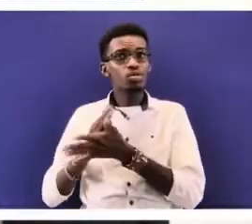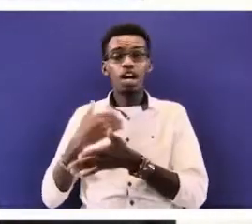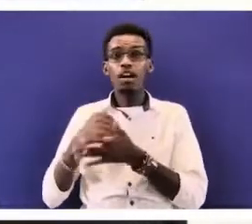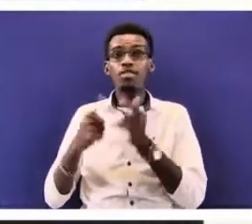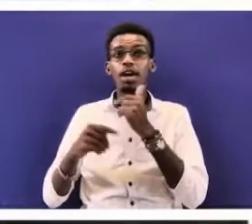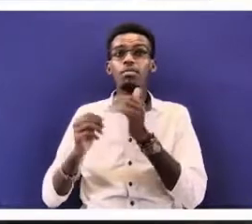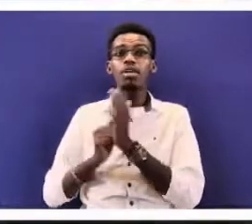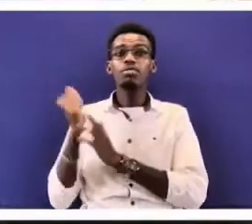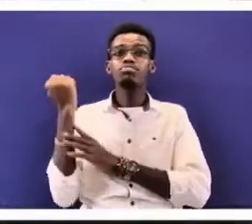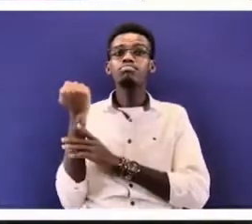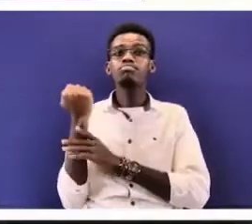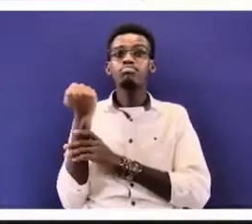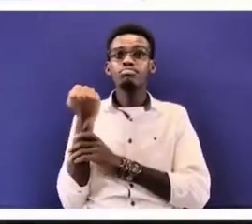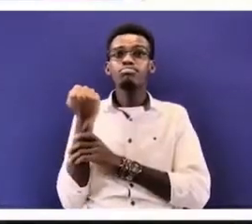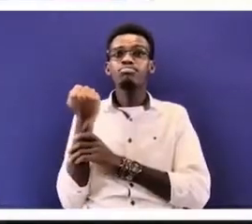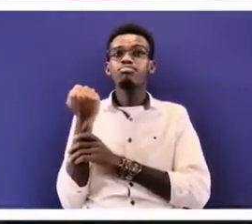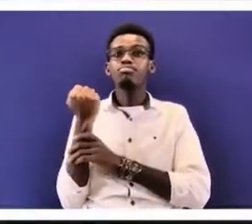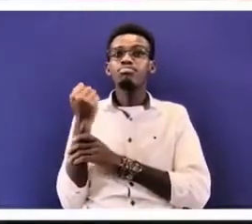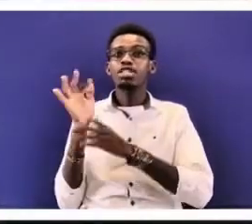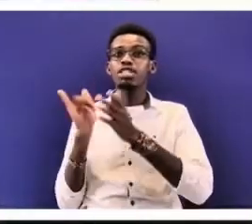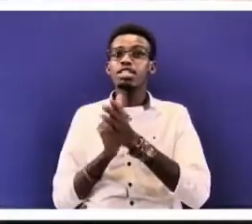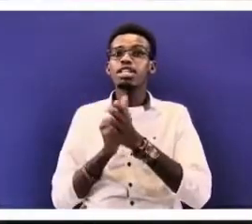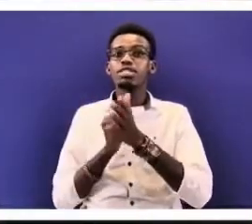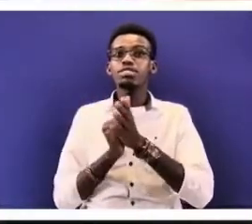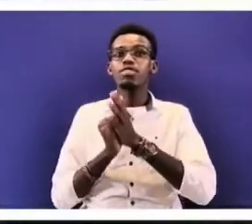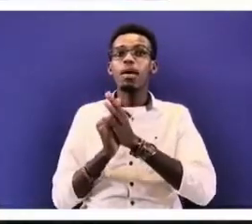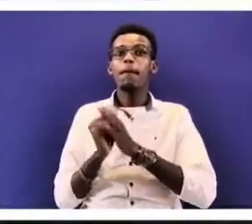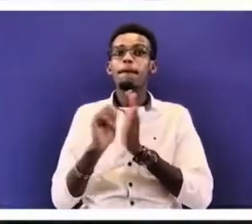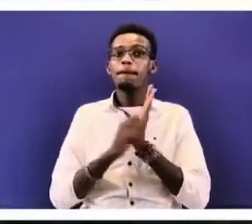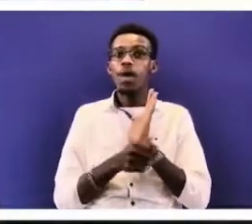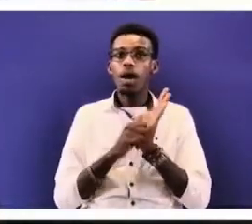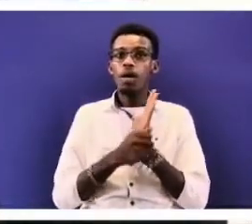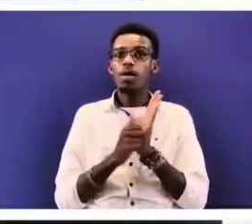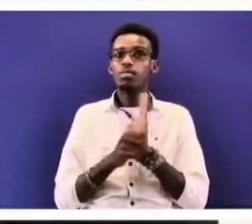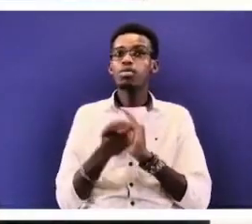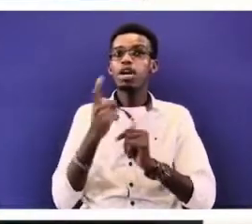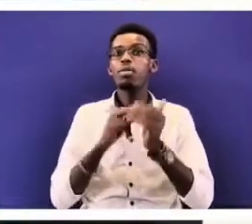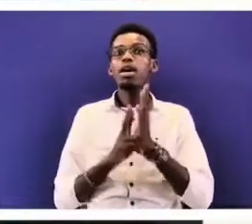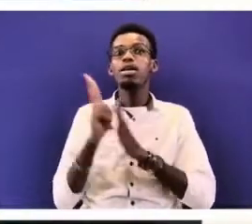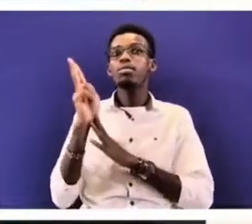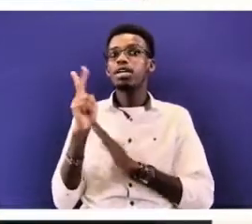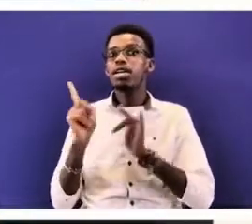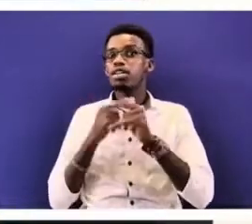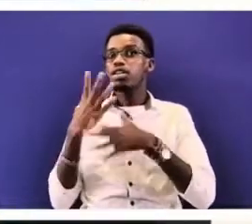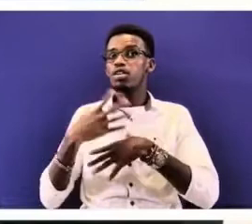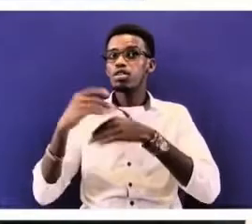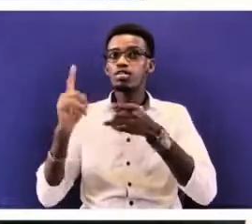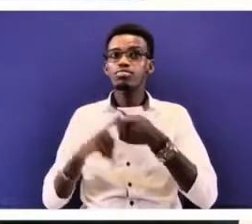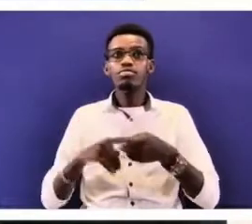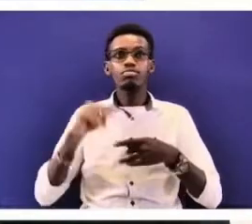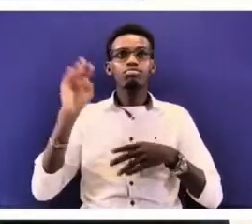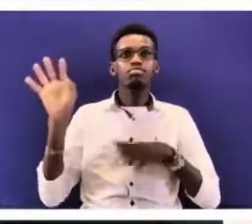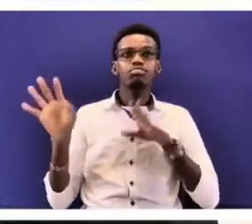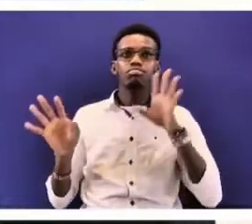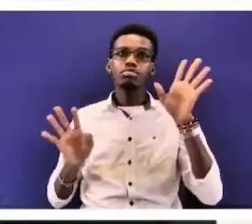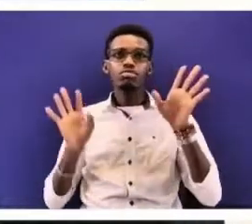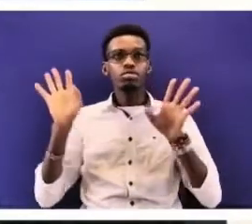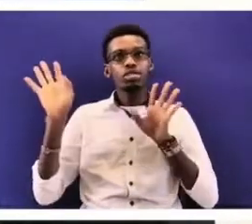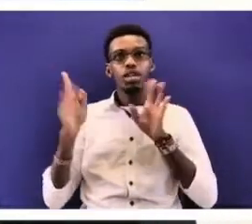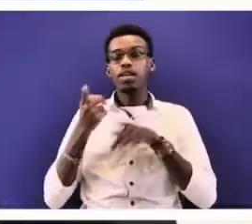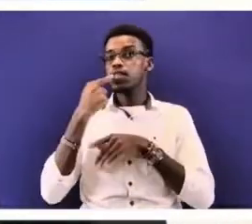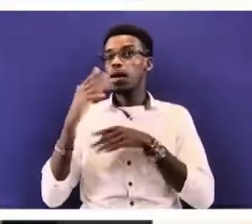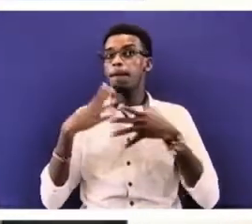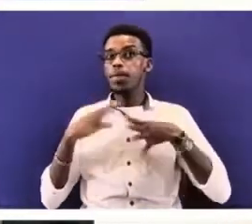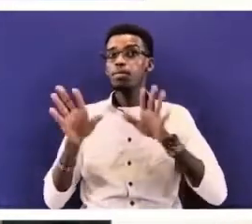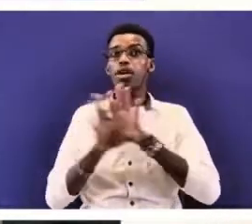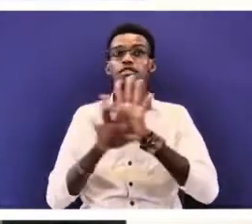up. How glad you would be that your maize has come up. You would be walking around with your head up high, telling